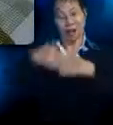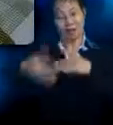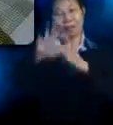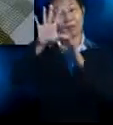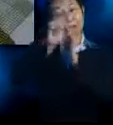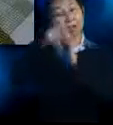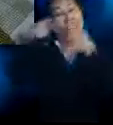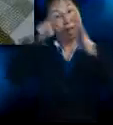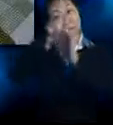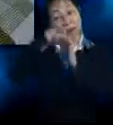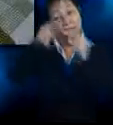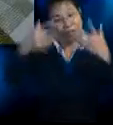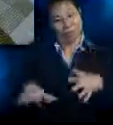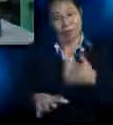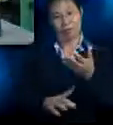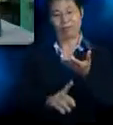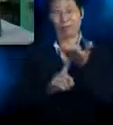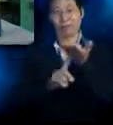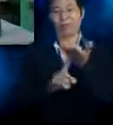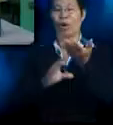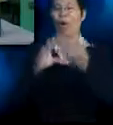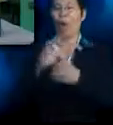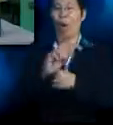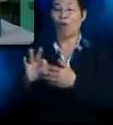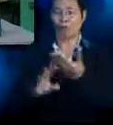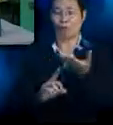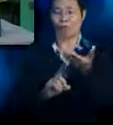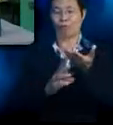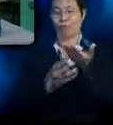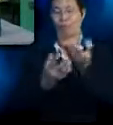After 5 minutes, turn off the Bunsen burner.